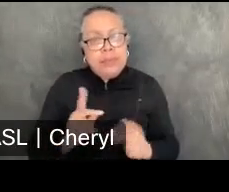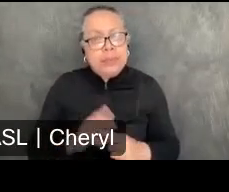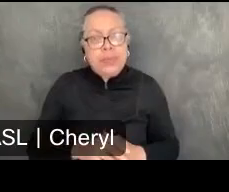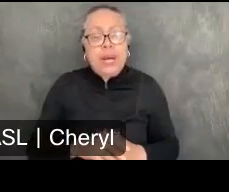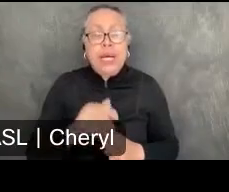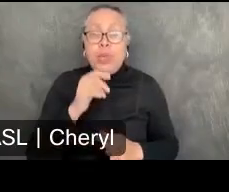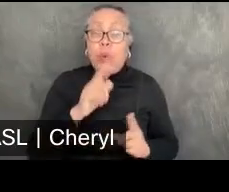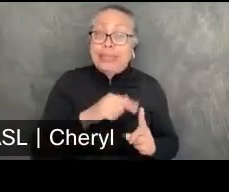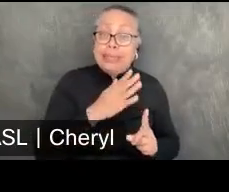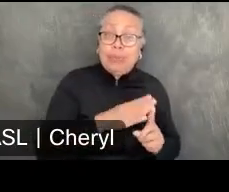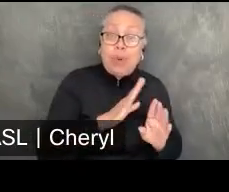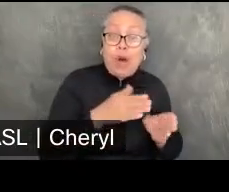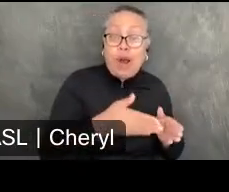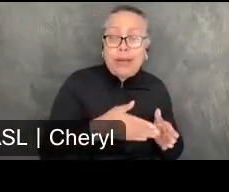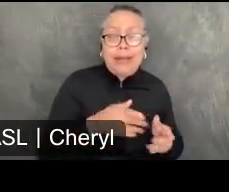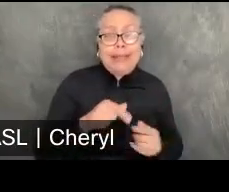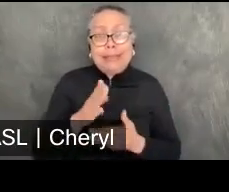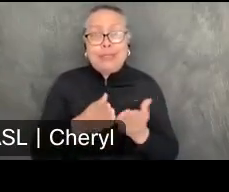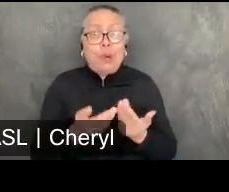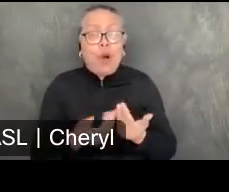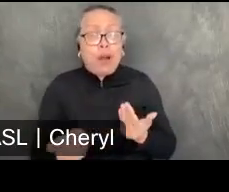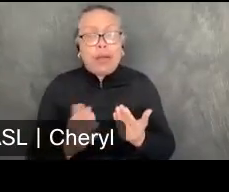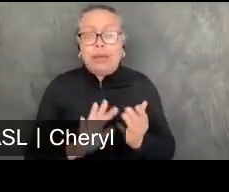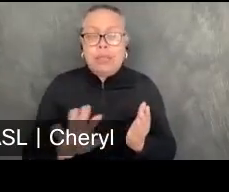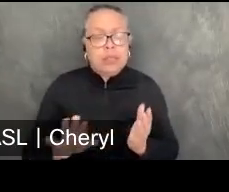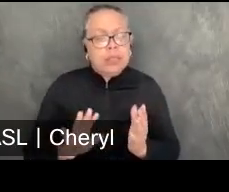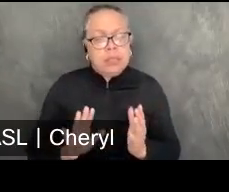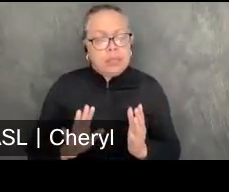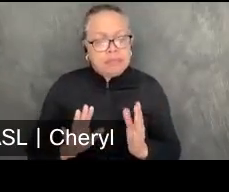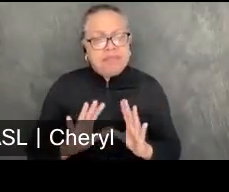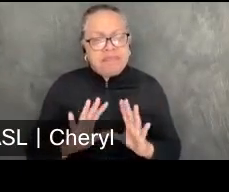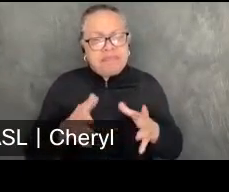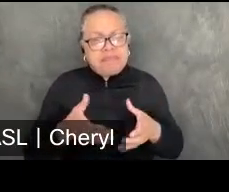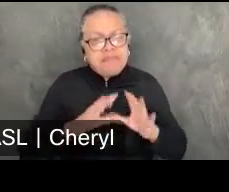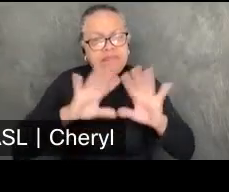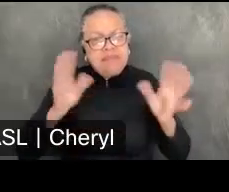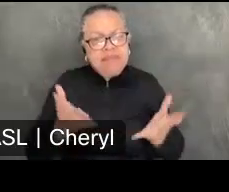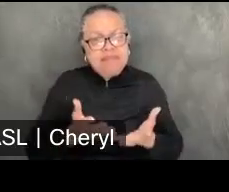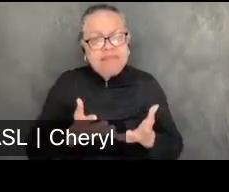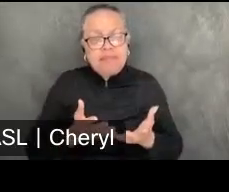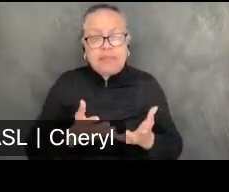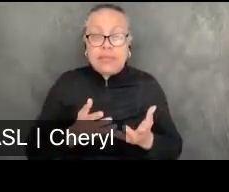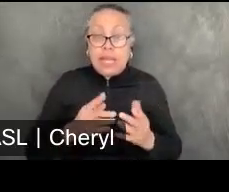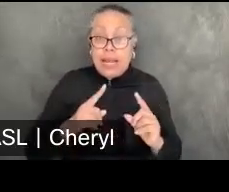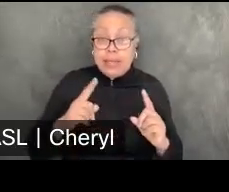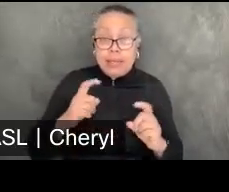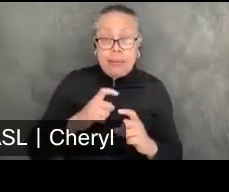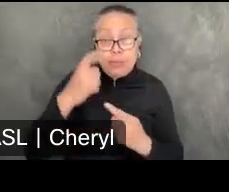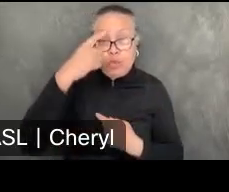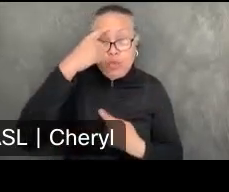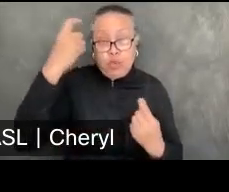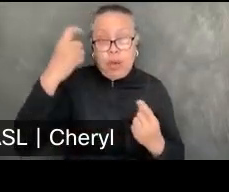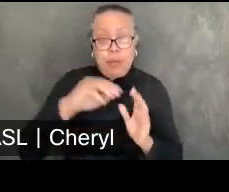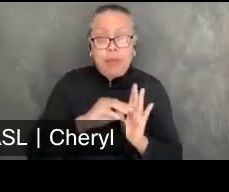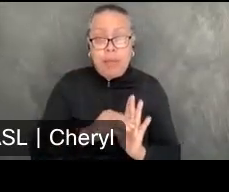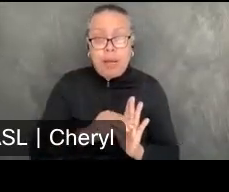their experiences. Here, using complex trauma models that really center